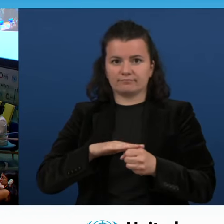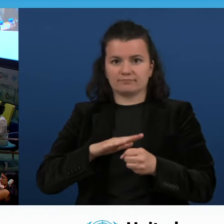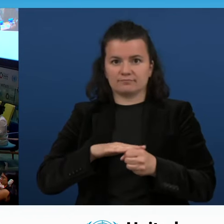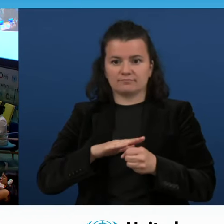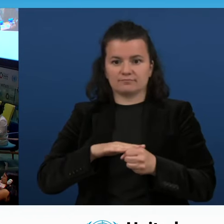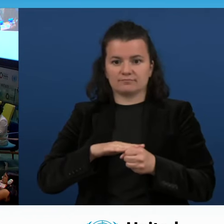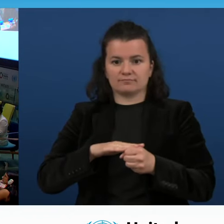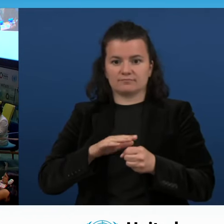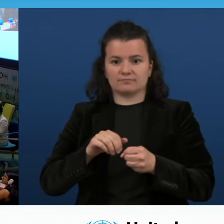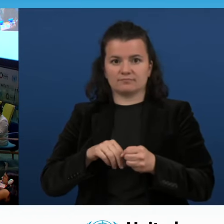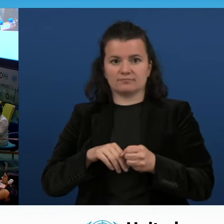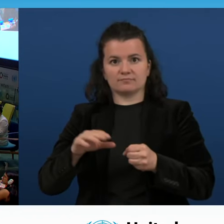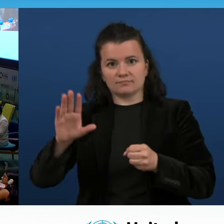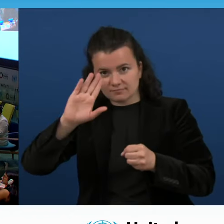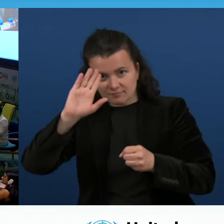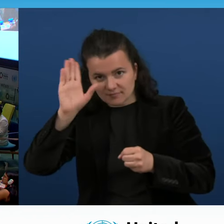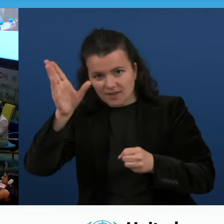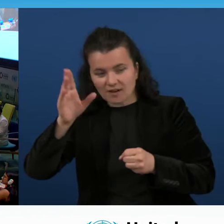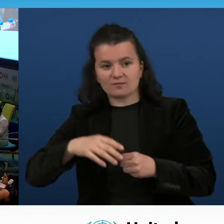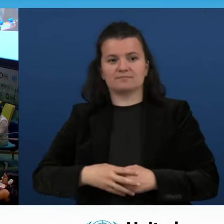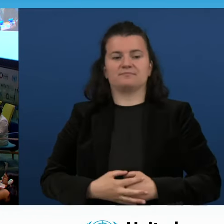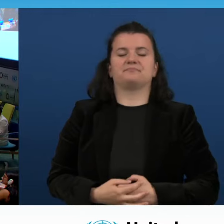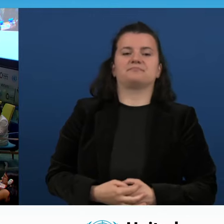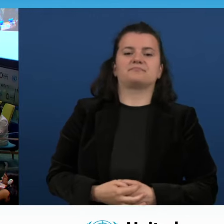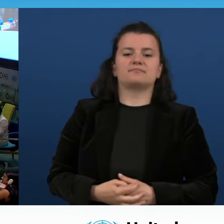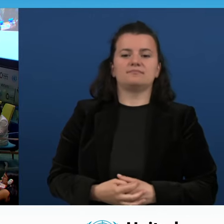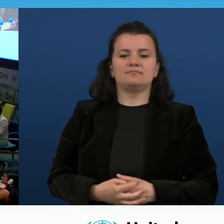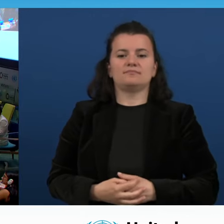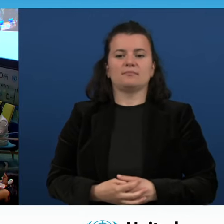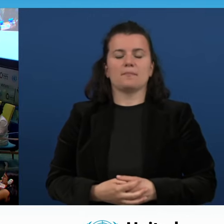Good morning to everyone.